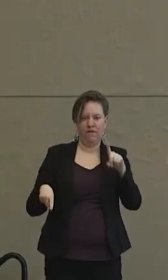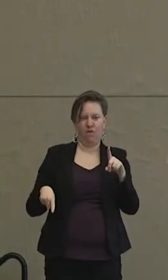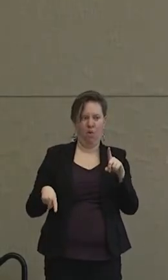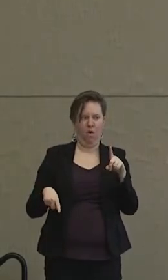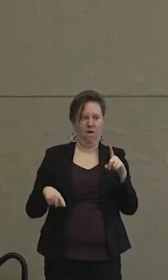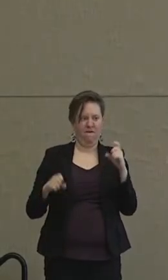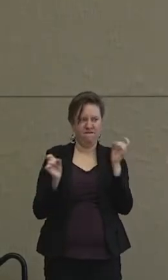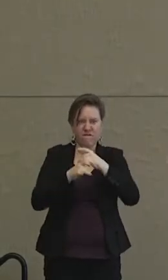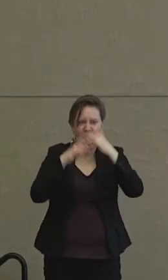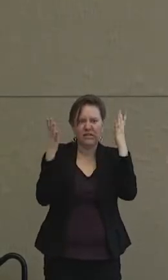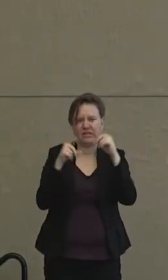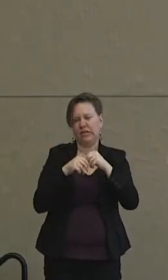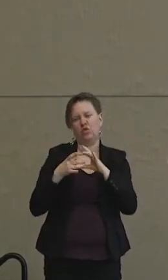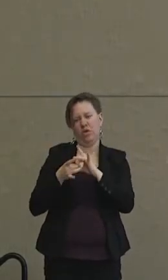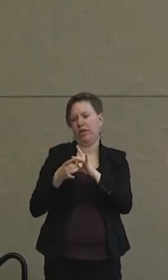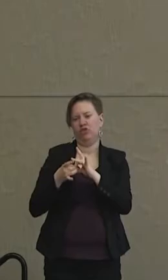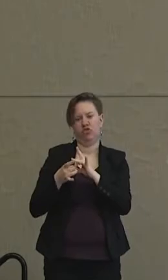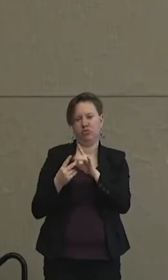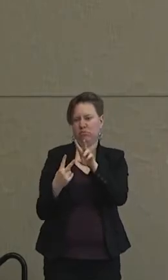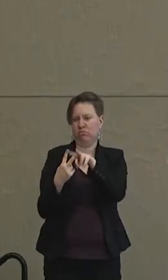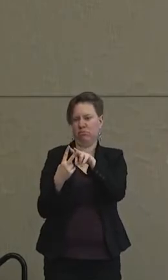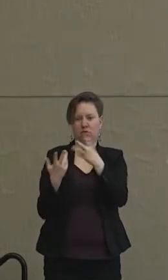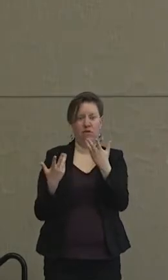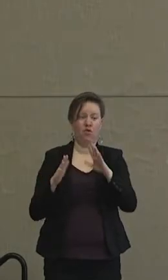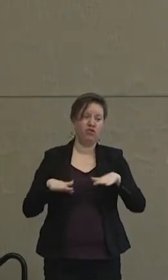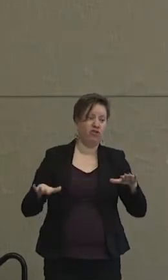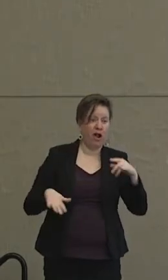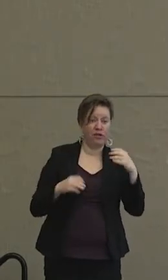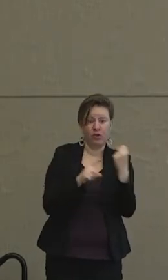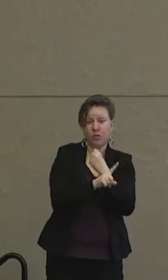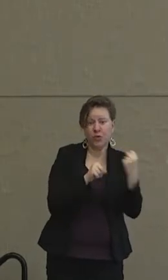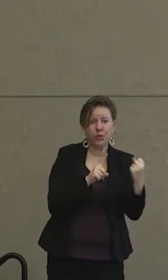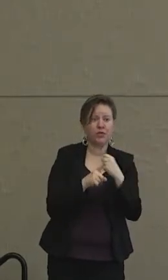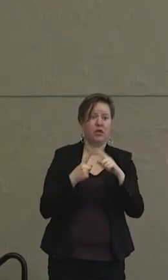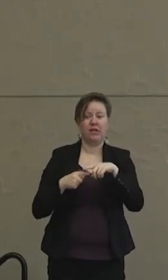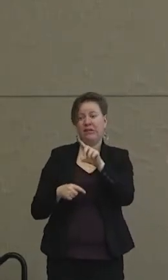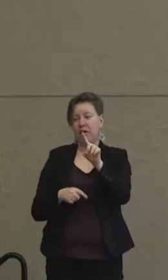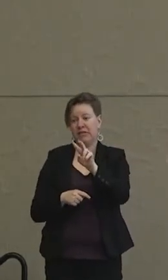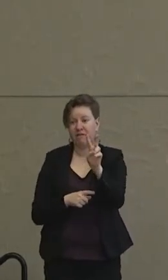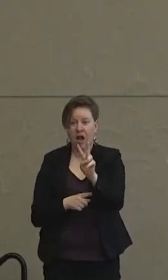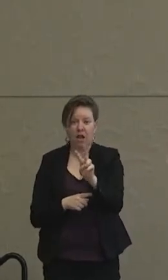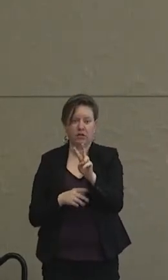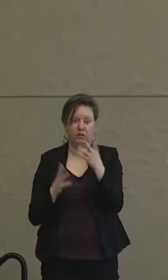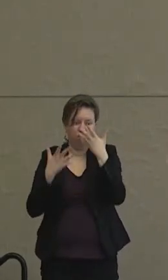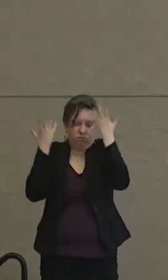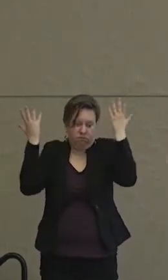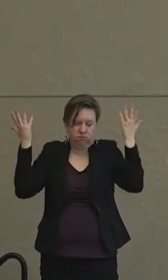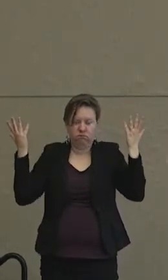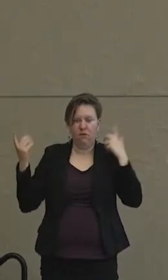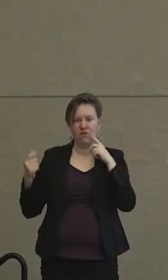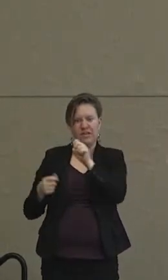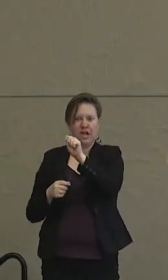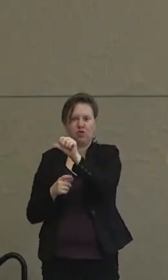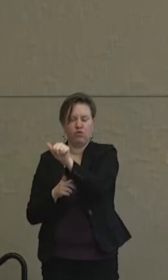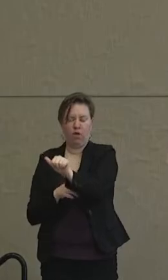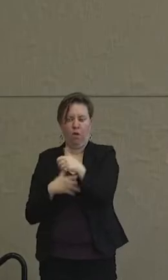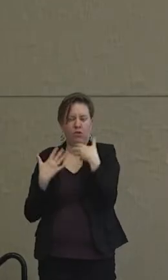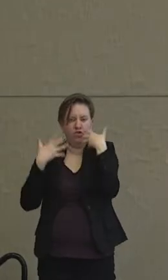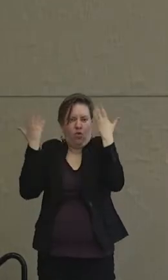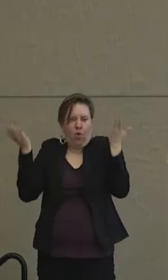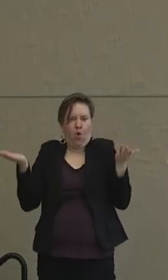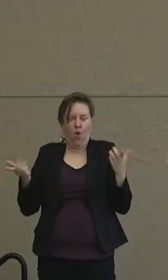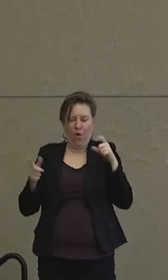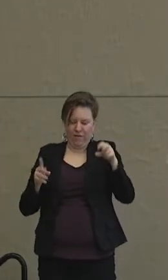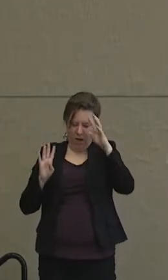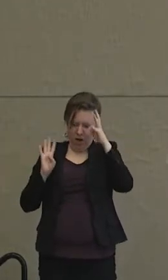for violence in relationships, for child abuse, for domestic violence, for sexual assault. We need to